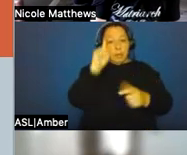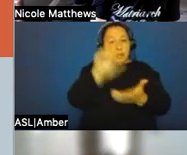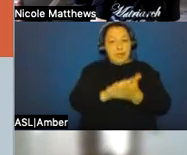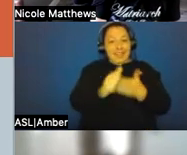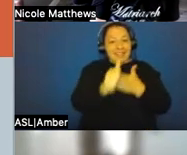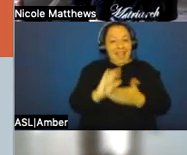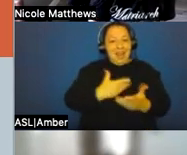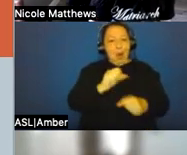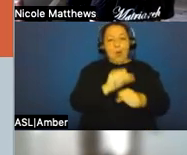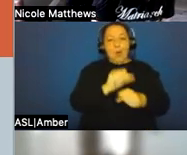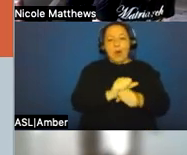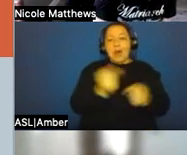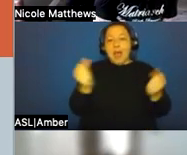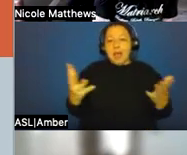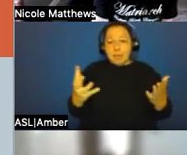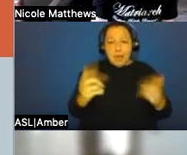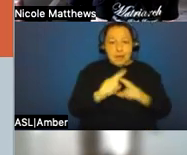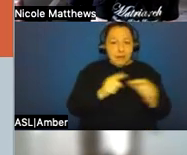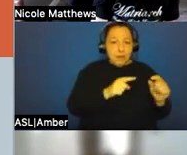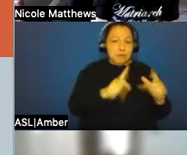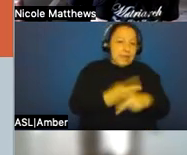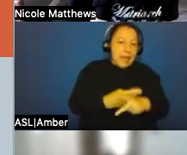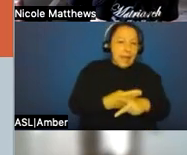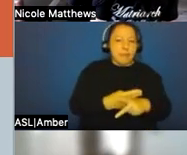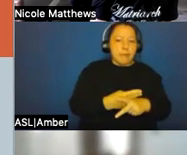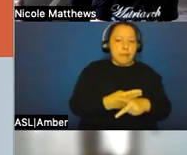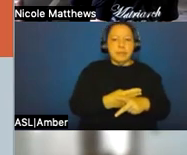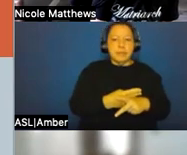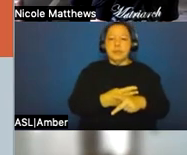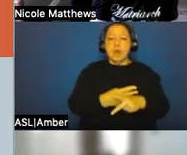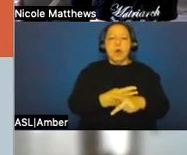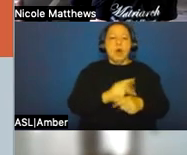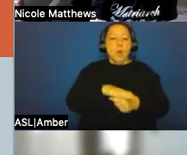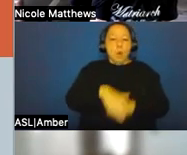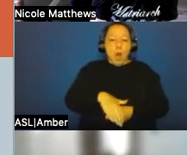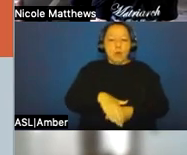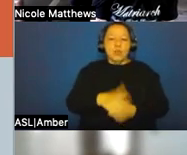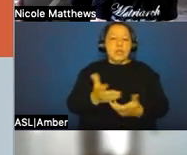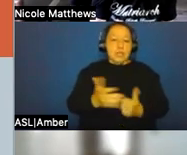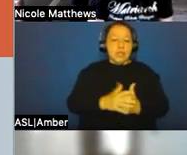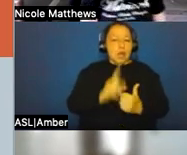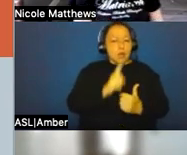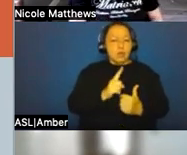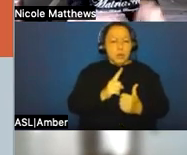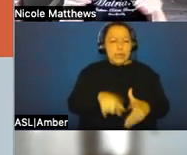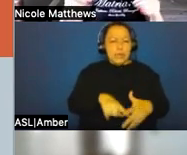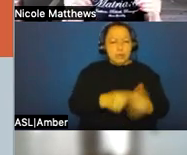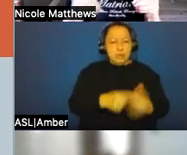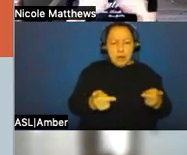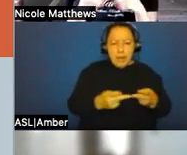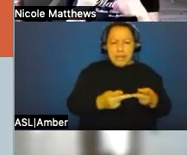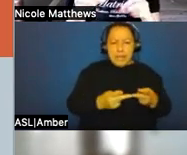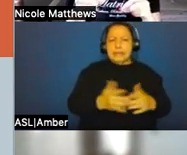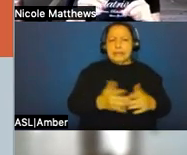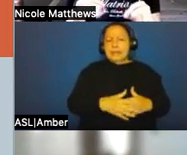forms of oppression as really the root, right? So if we look at it as this